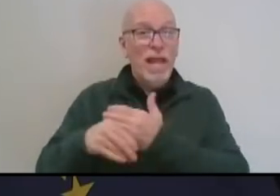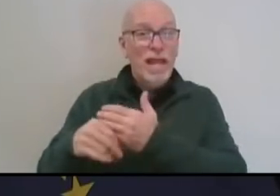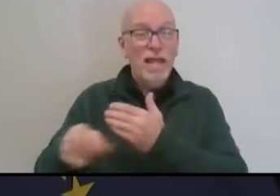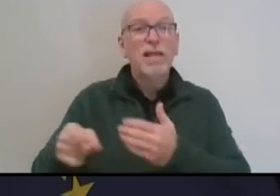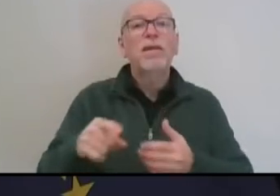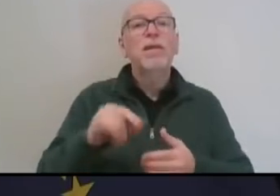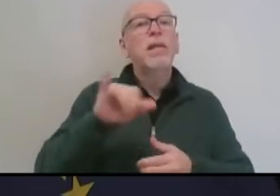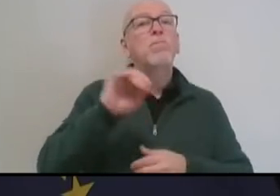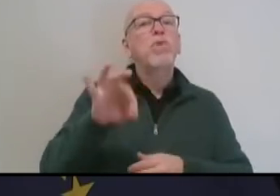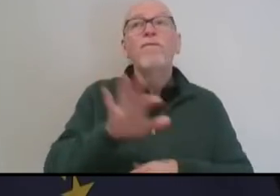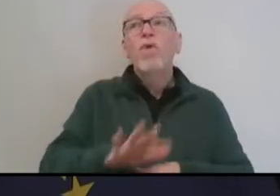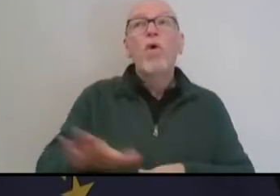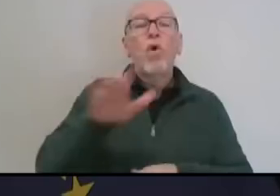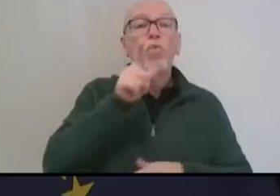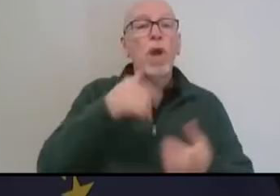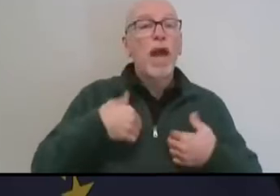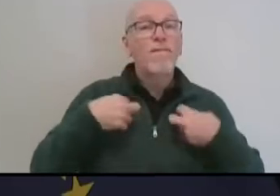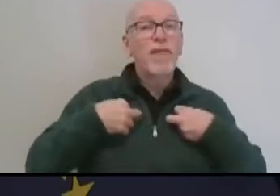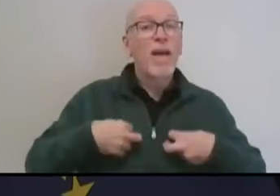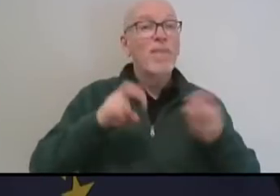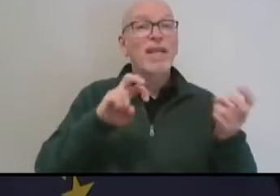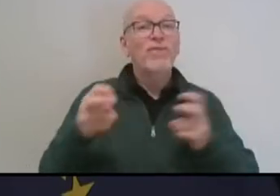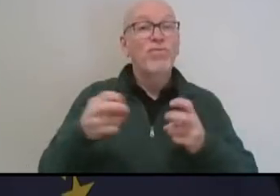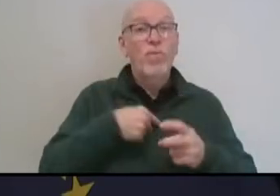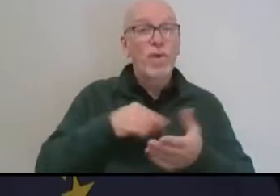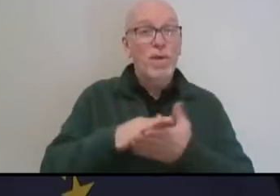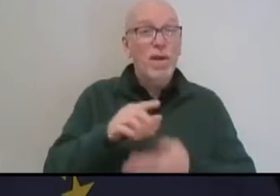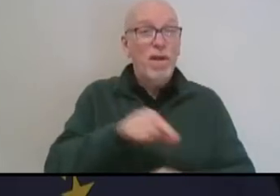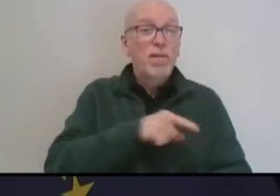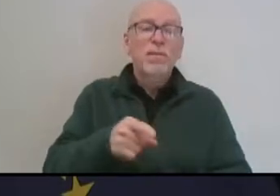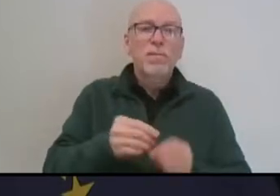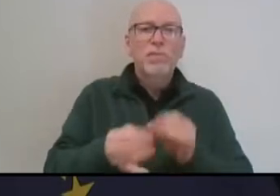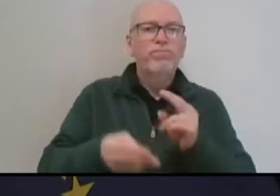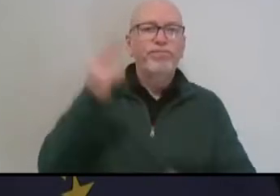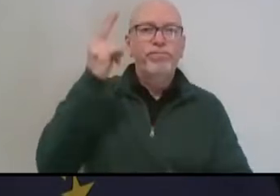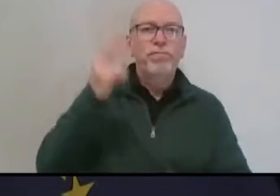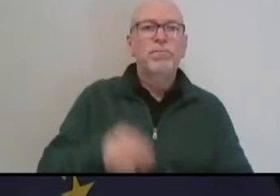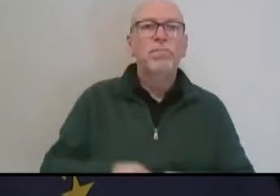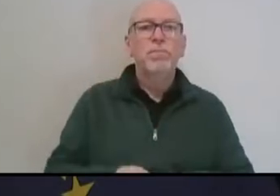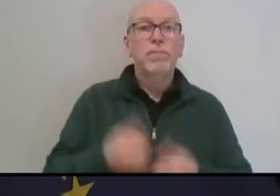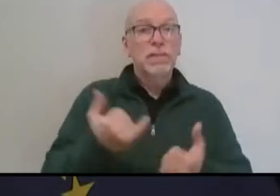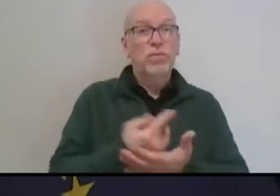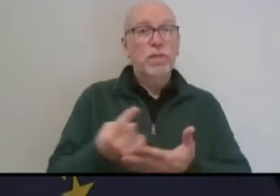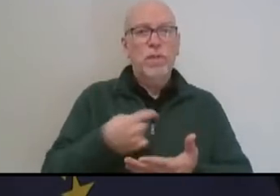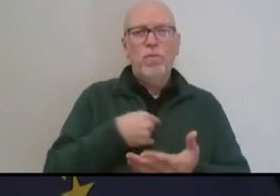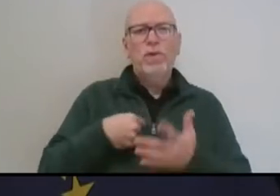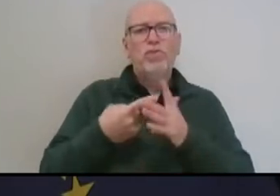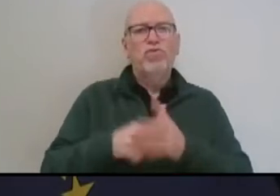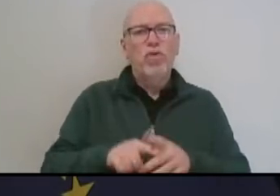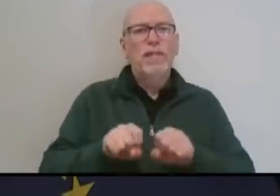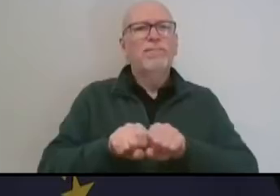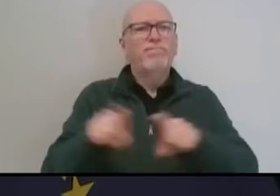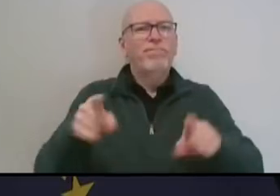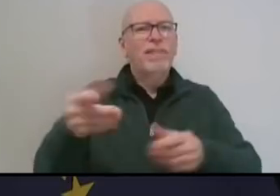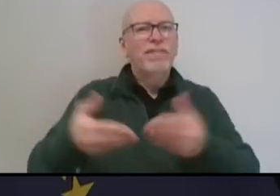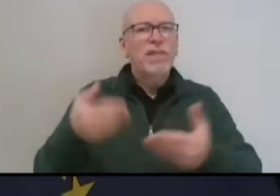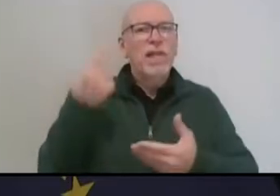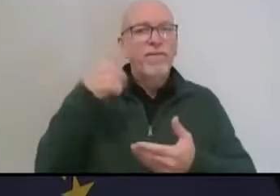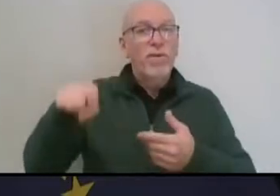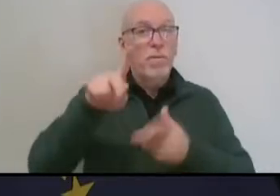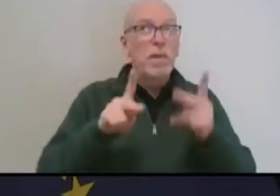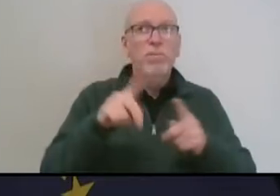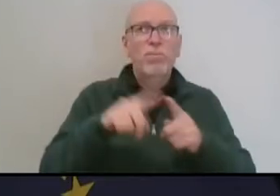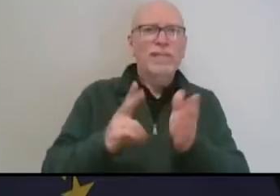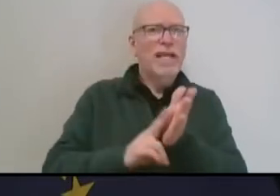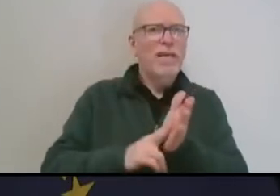of all Hoosiers with comorbidities that we have made eligible is even higher. This week, we have started to send invitations to sign up to get the vaccine